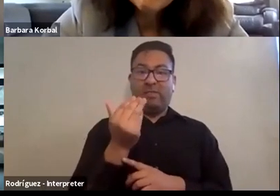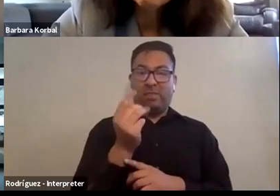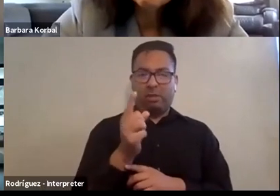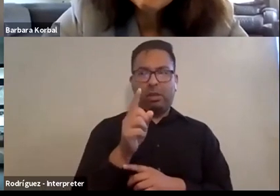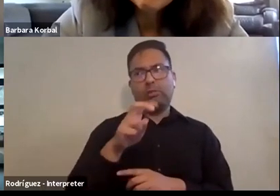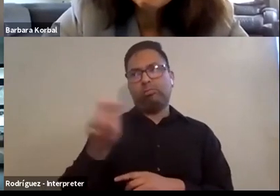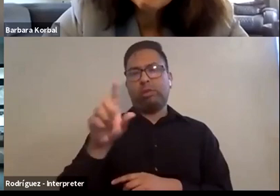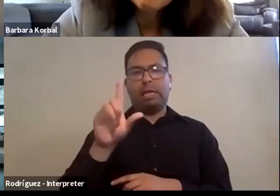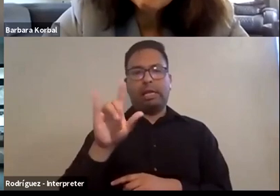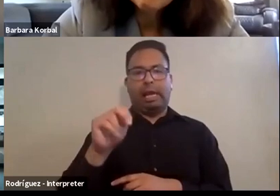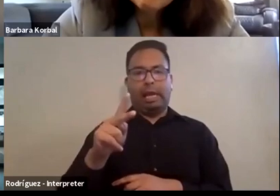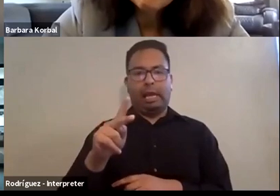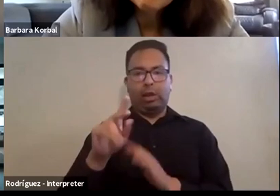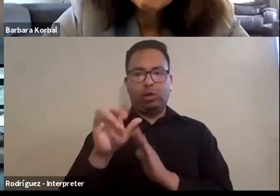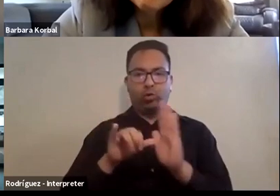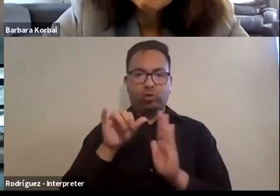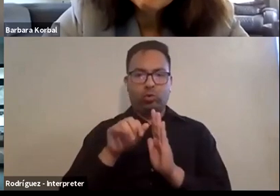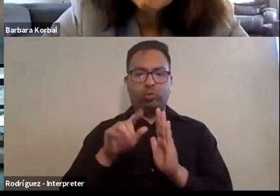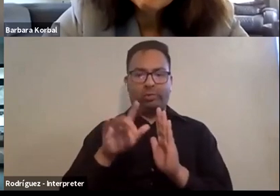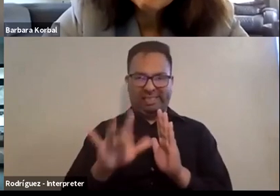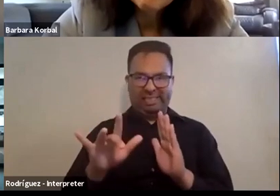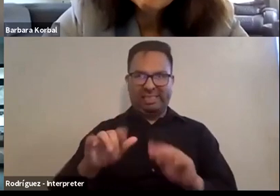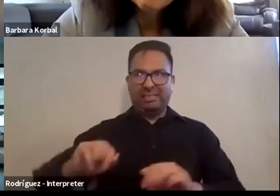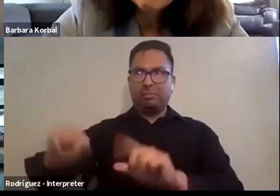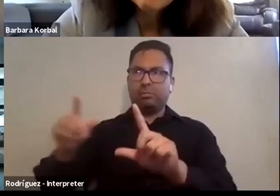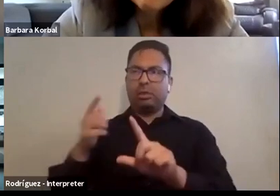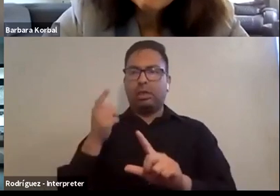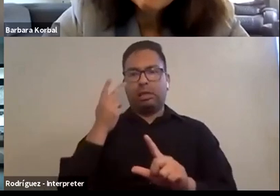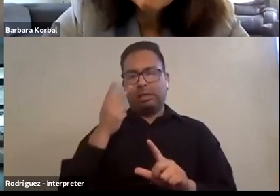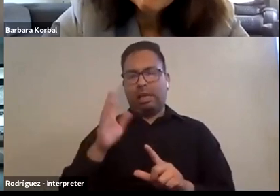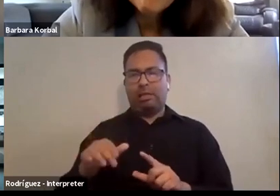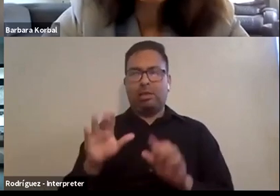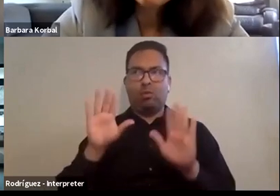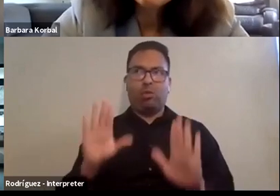you will be able to view the wonderful conversation between Margaret and